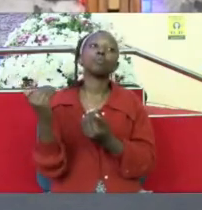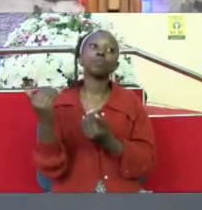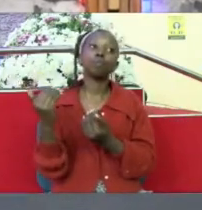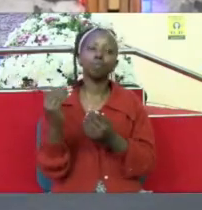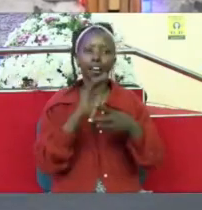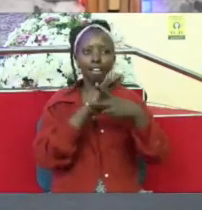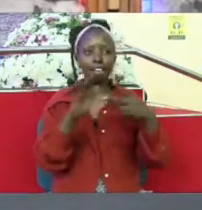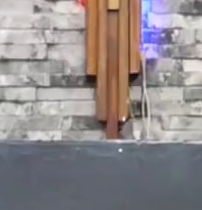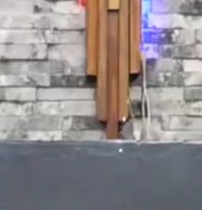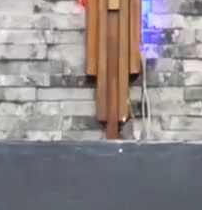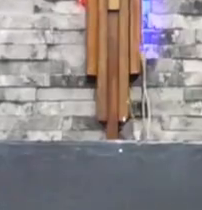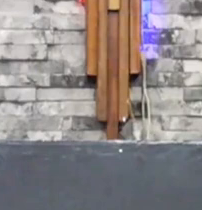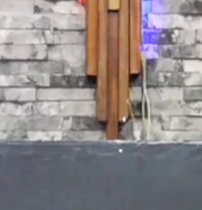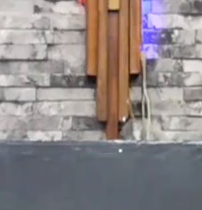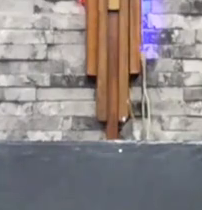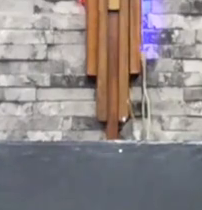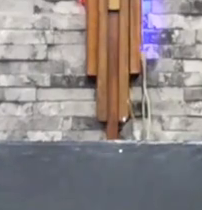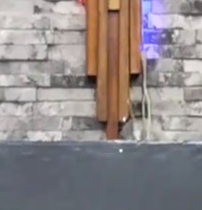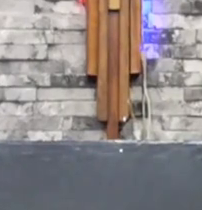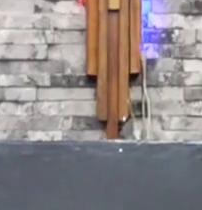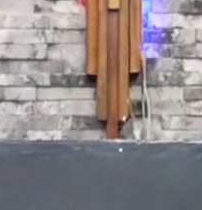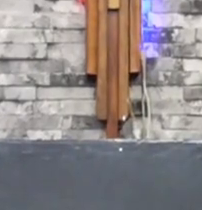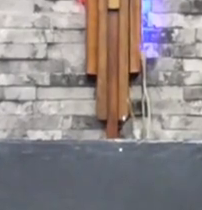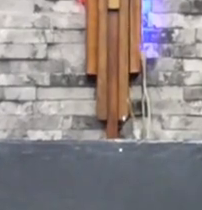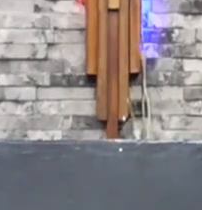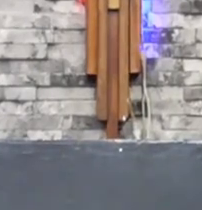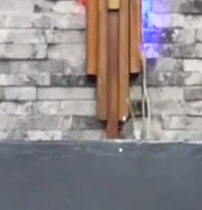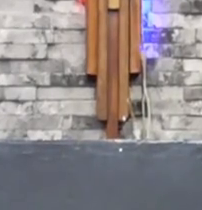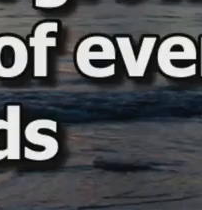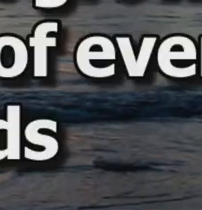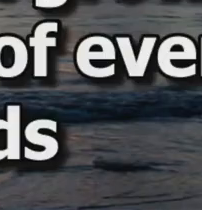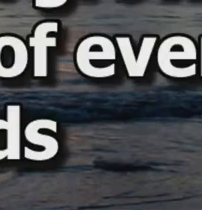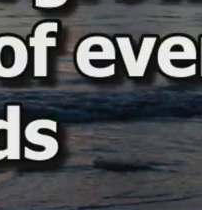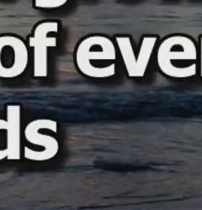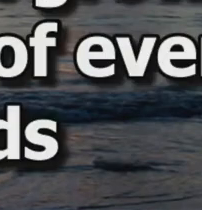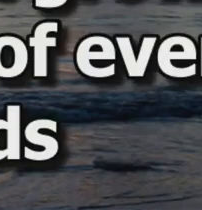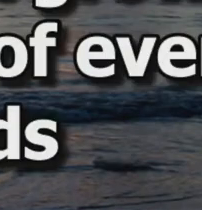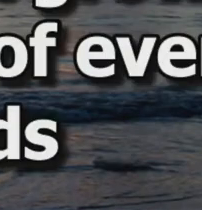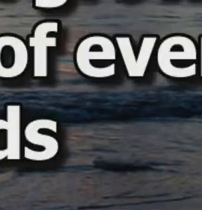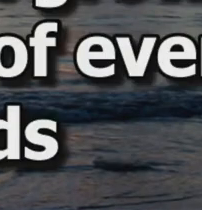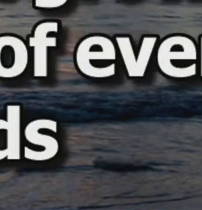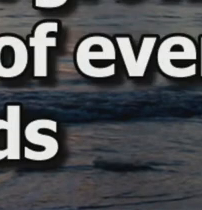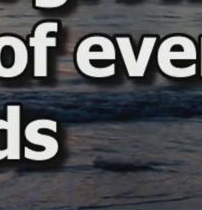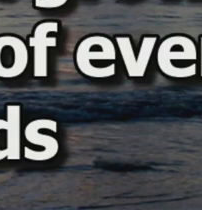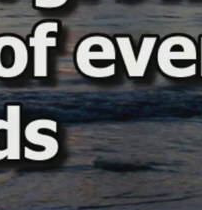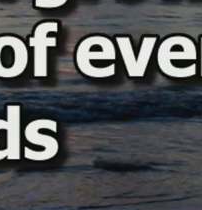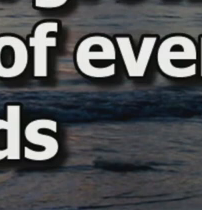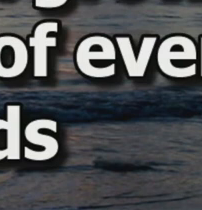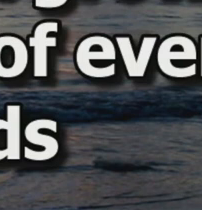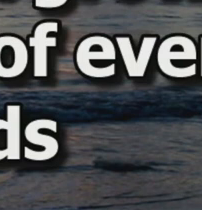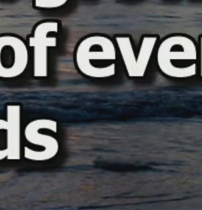3 and 4. Mstari wa 3. We ought always to thank God for you, brothers. And rightly so, because your faith is